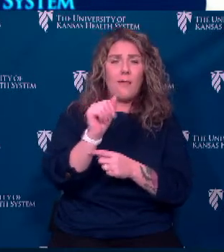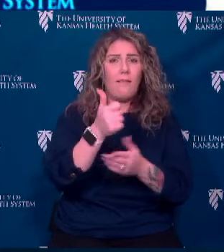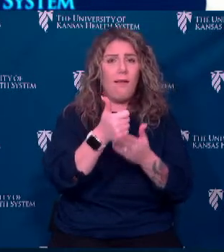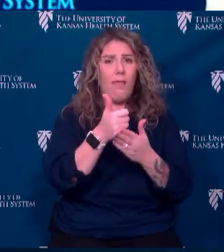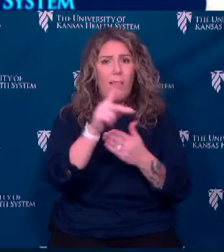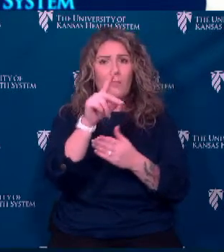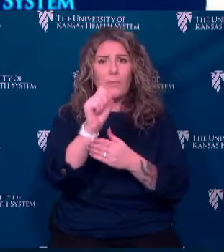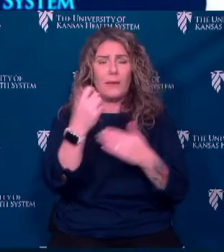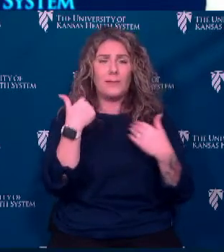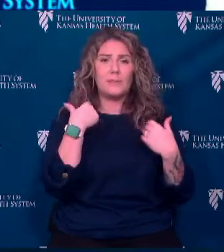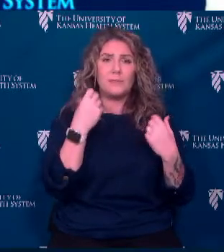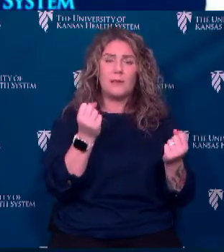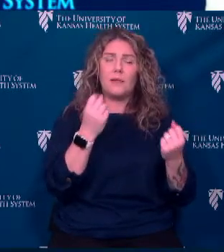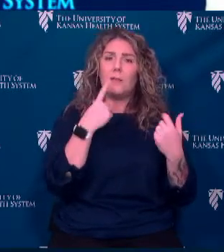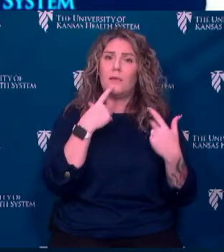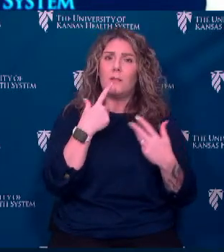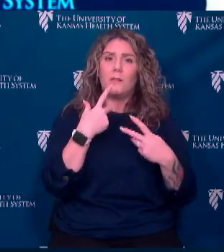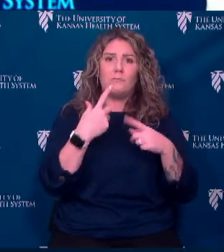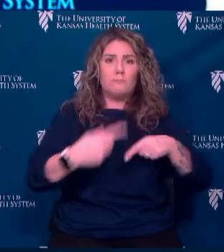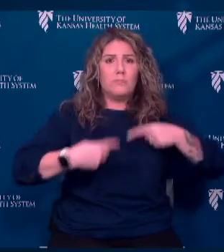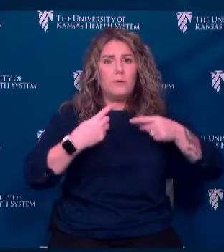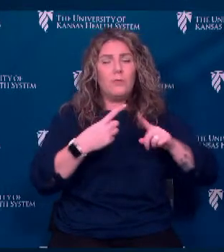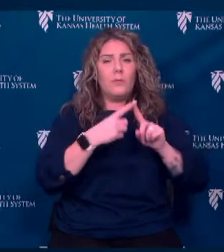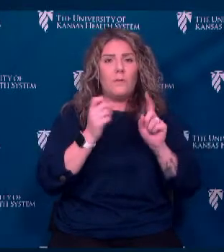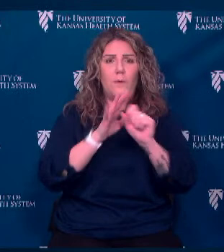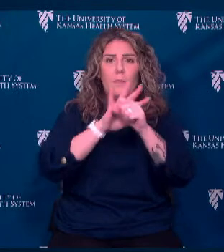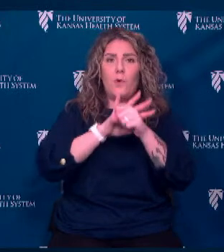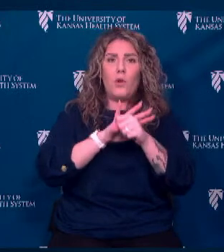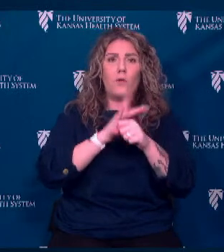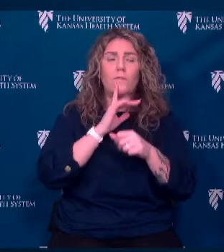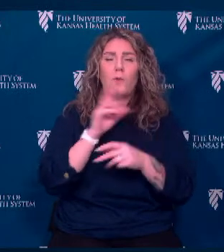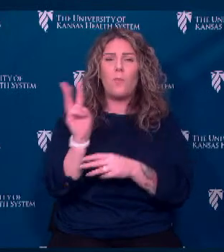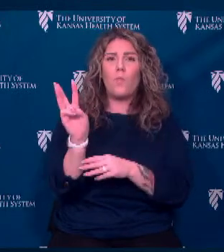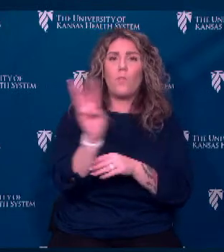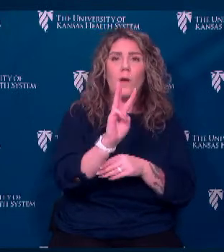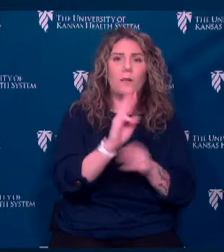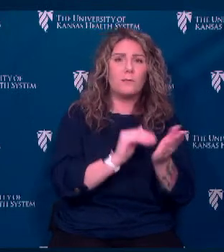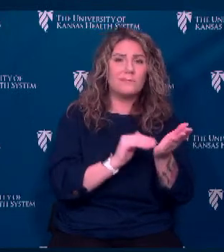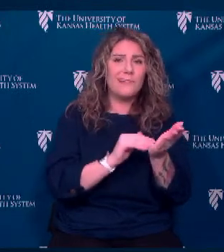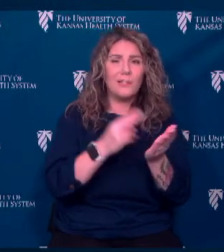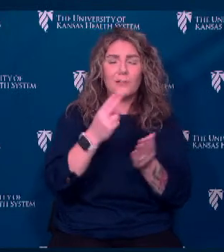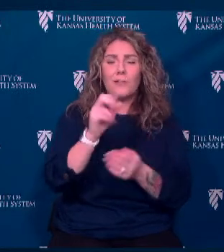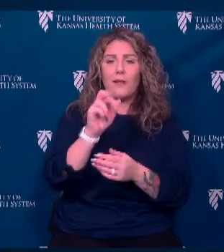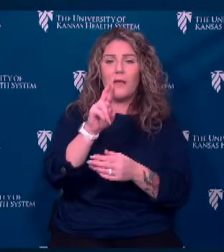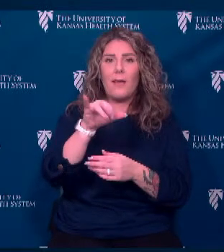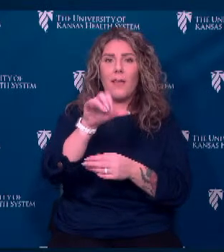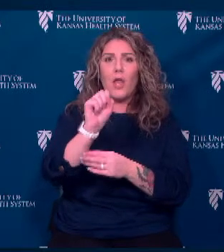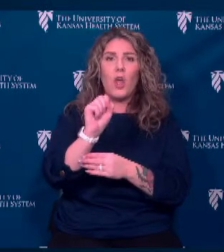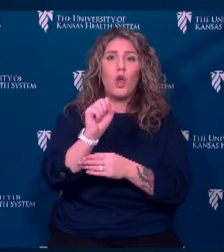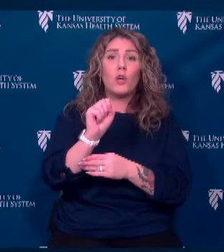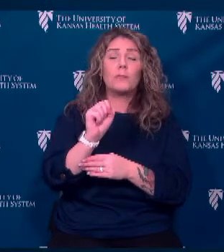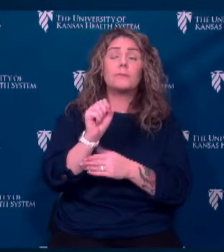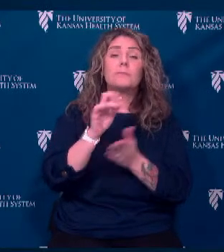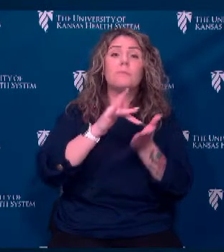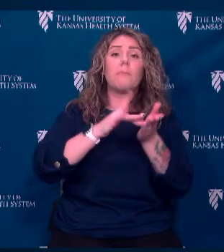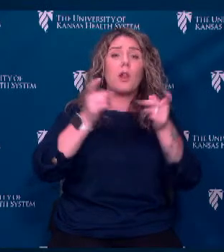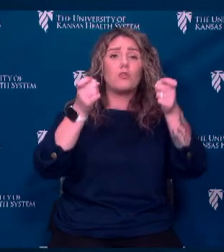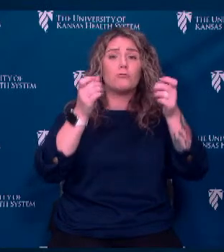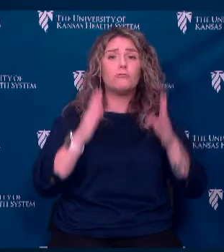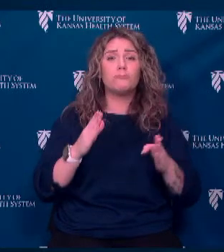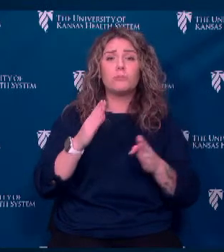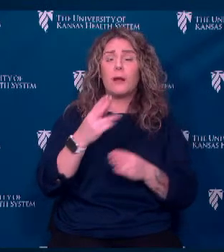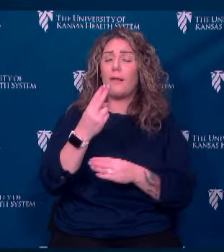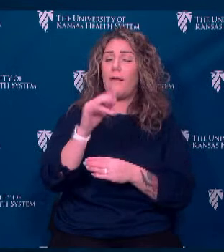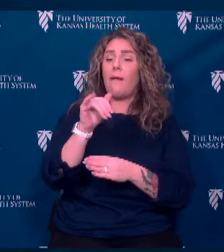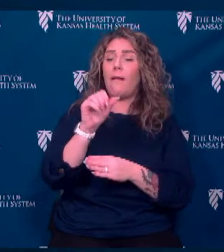been a battle throughout COVID. We go a little further west, we'll talk to Dr. Heather Harris, who's the medical director at Hayes Med. Dr. Harris, I know it's